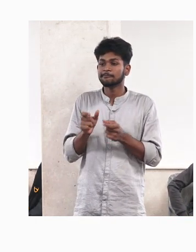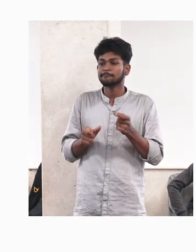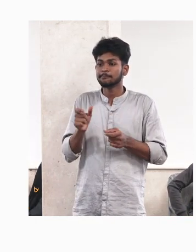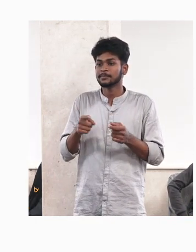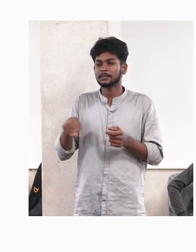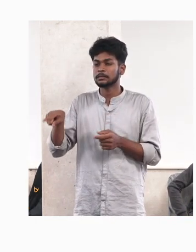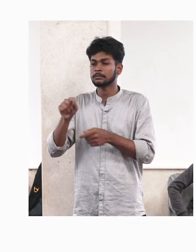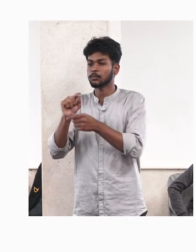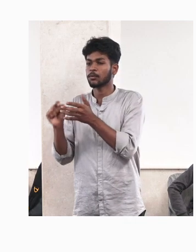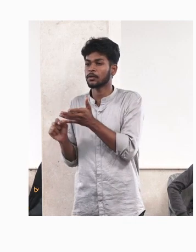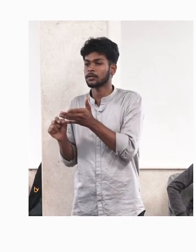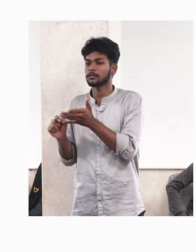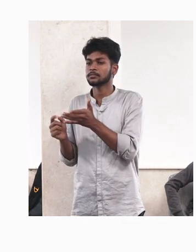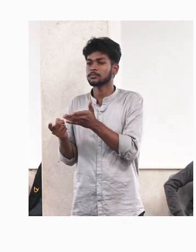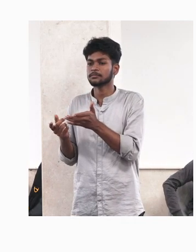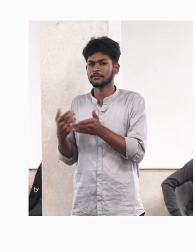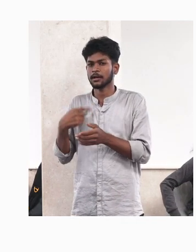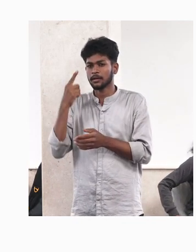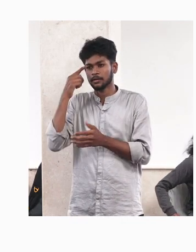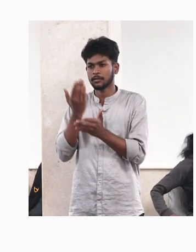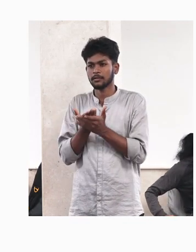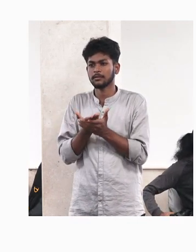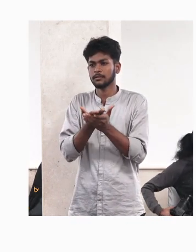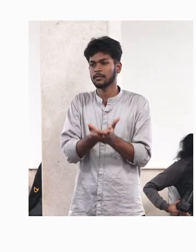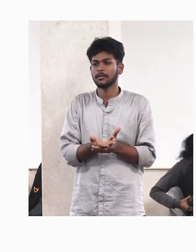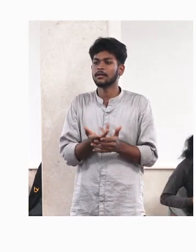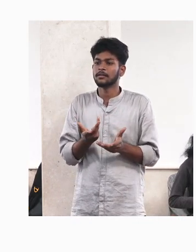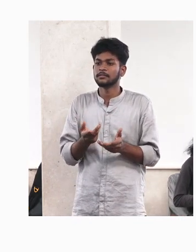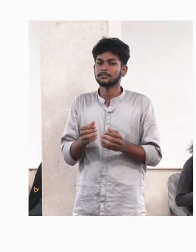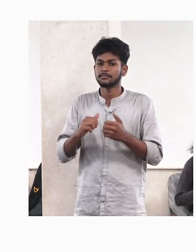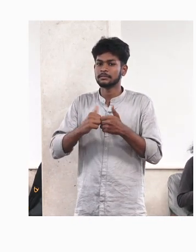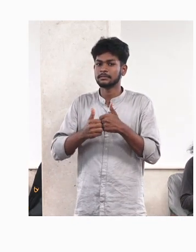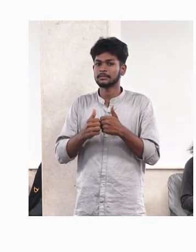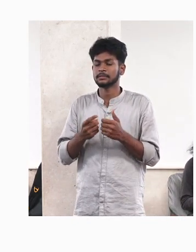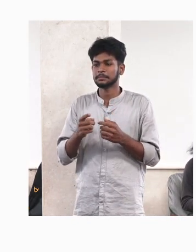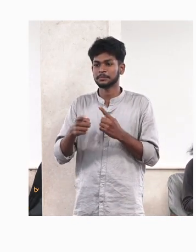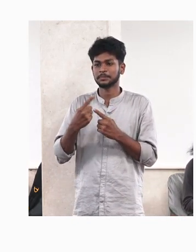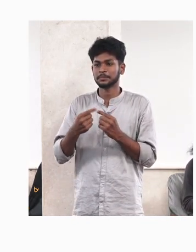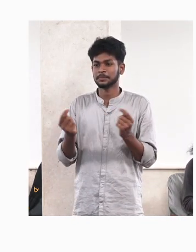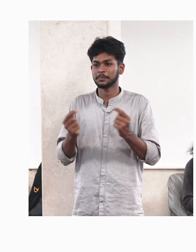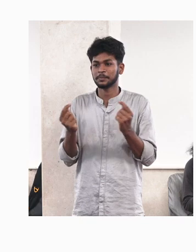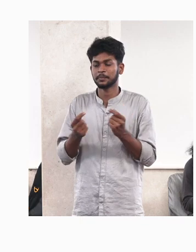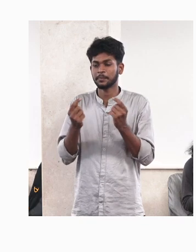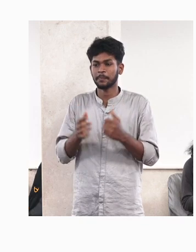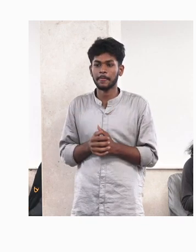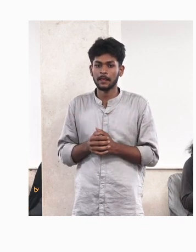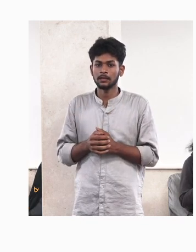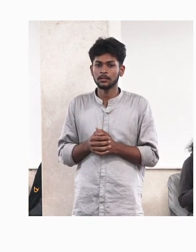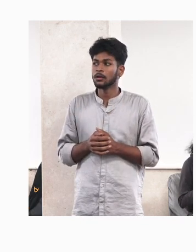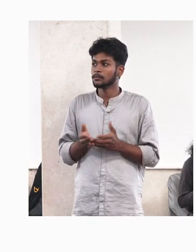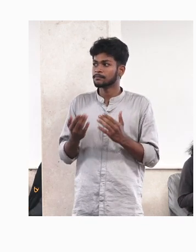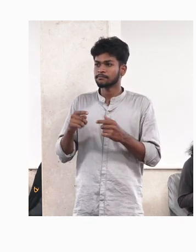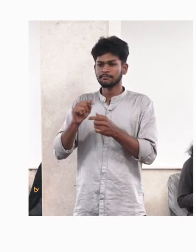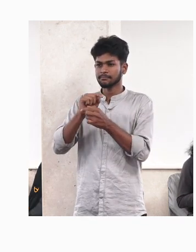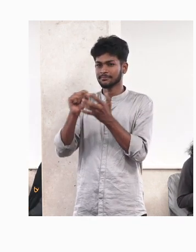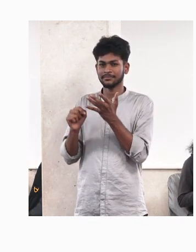very encouraging data, even if, as I said, could be criticized. These are the main principles